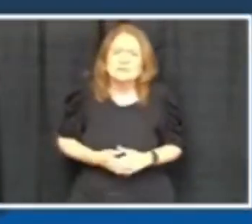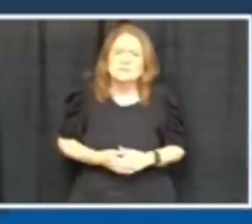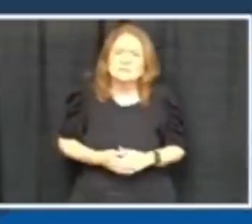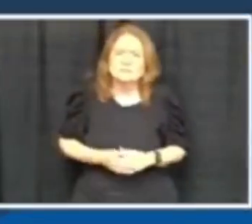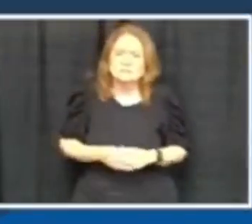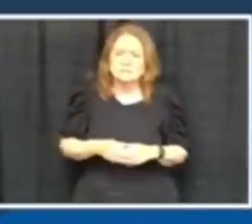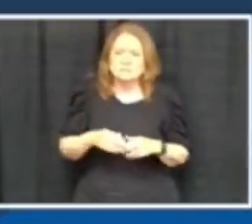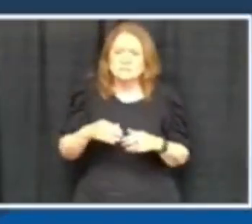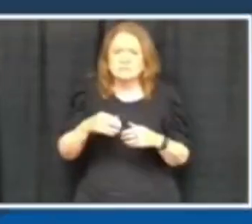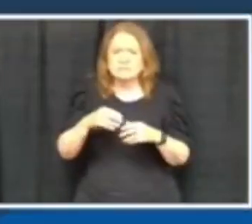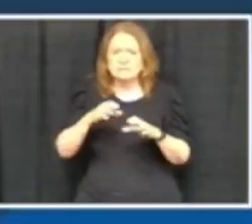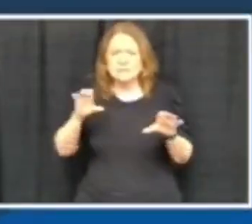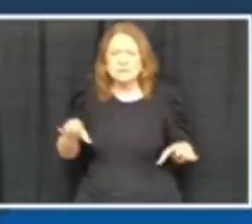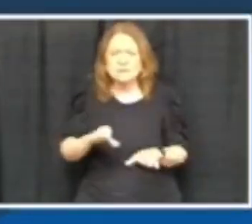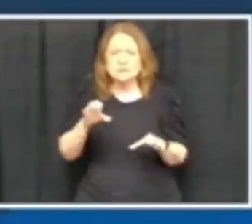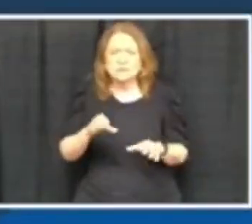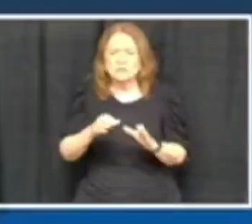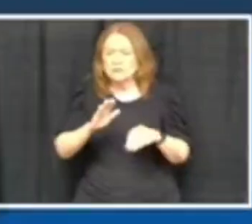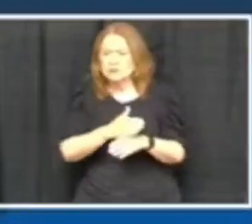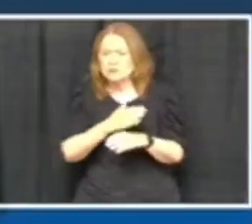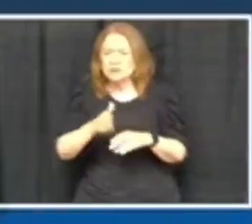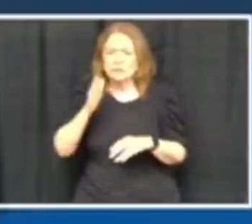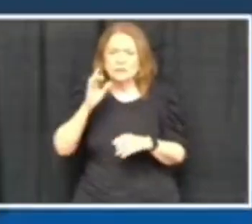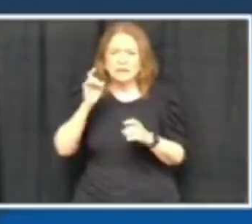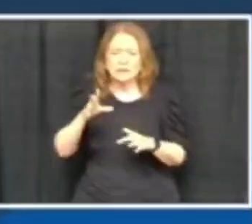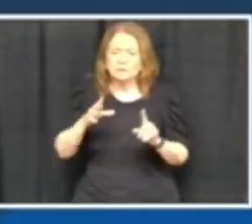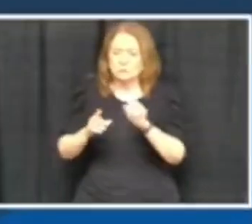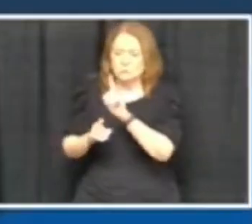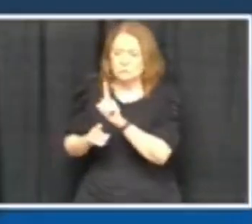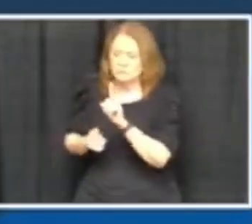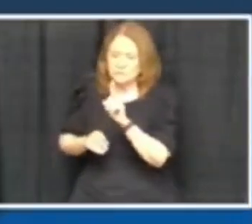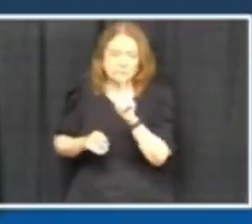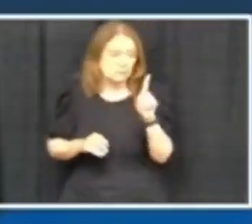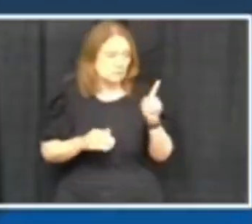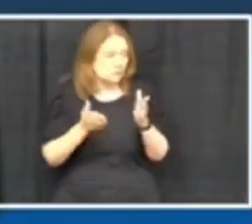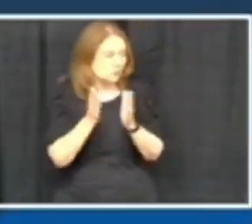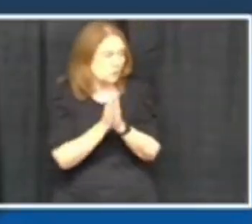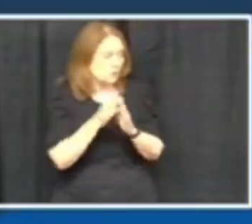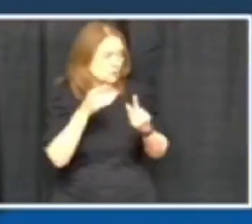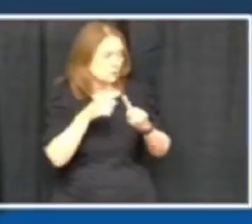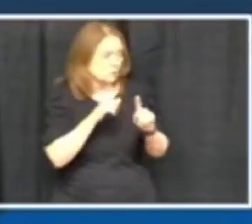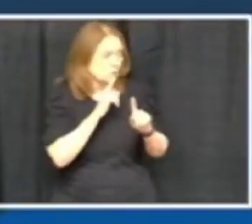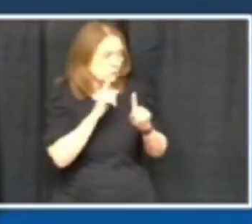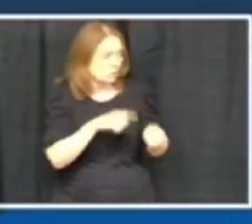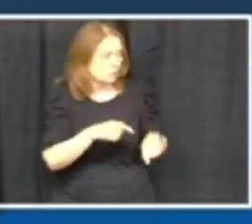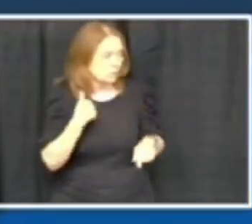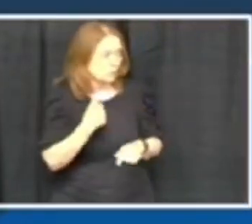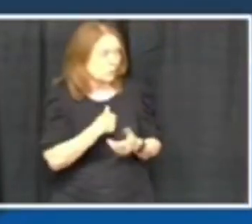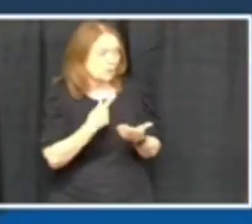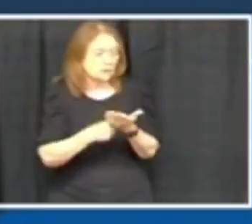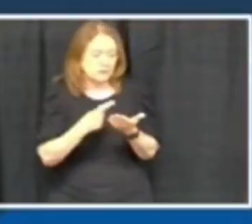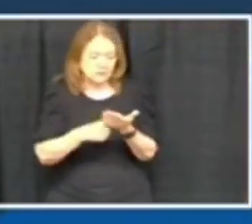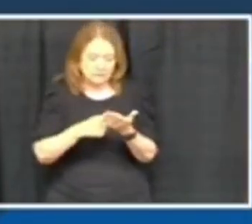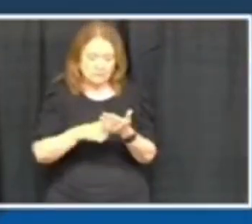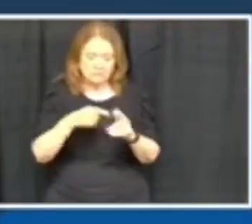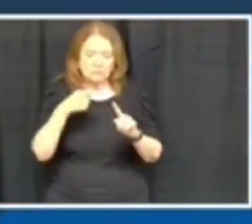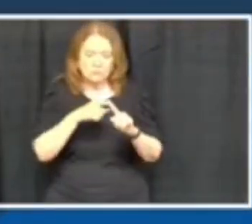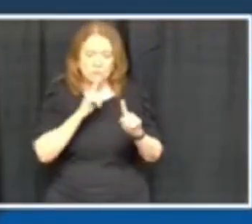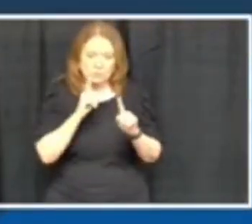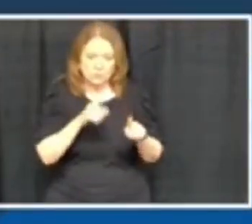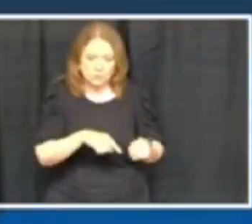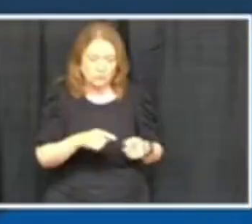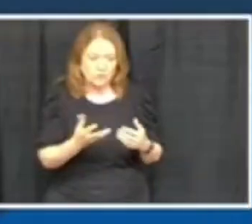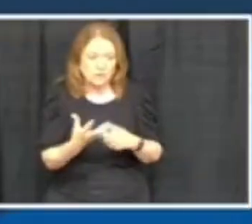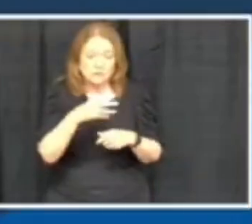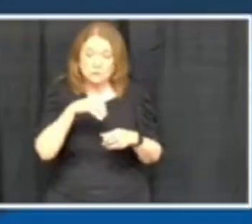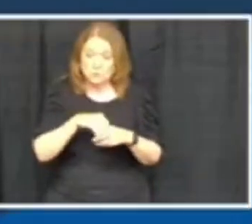other than hate? Well, Okay, hang on a second. She asked a point of order. We've discussed a point of order. He is